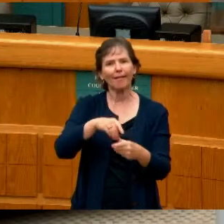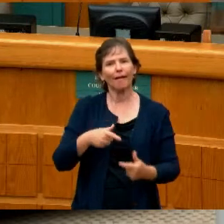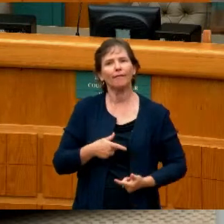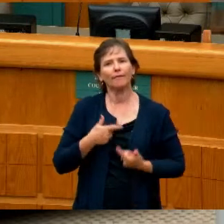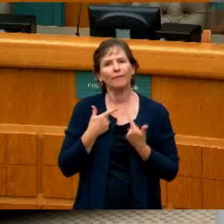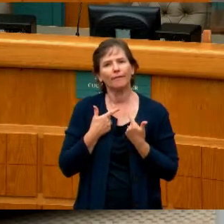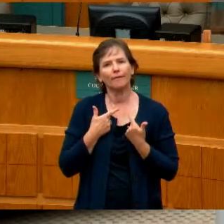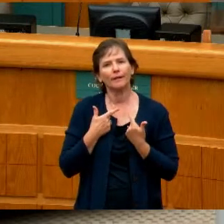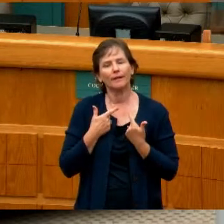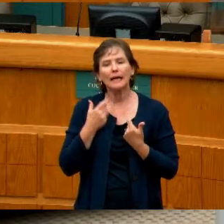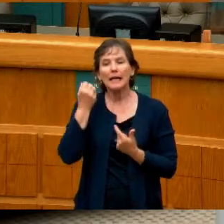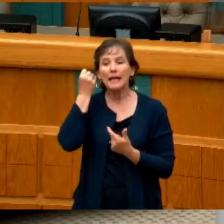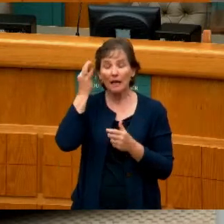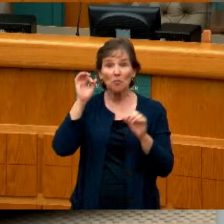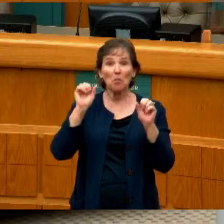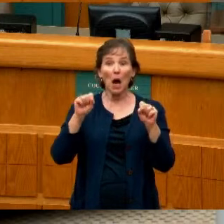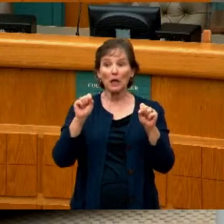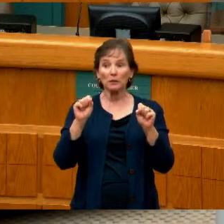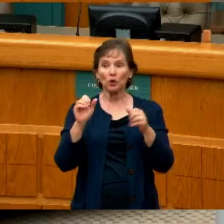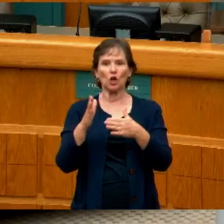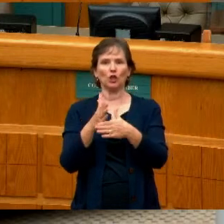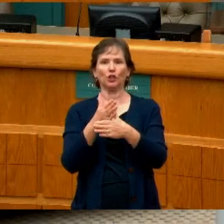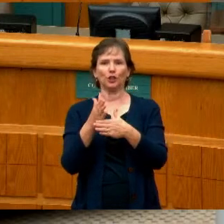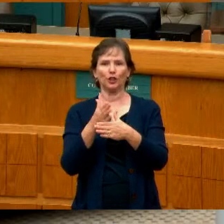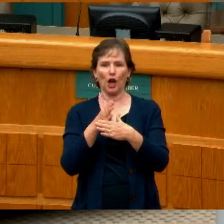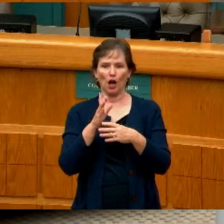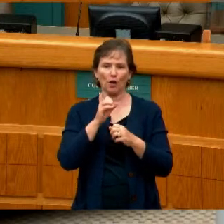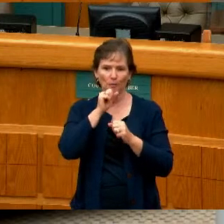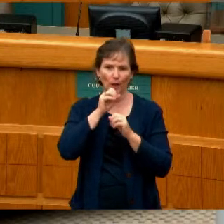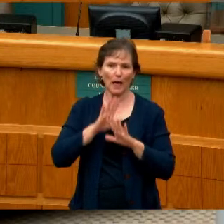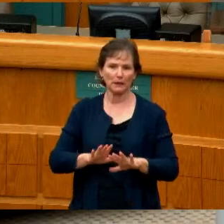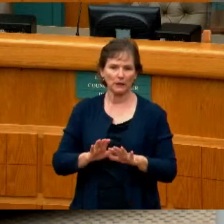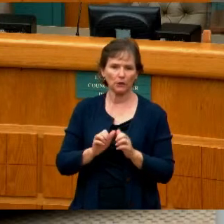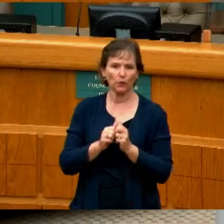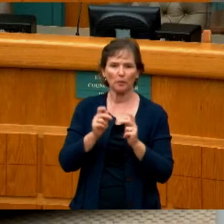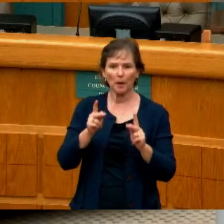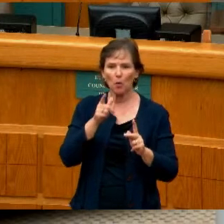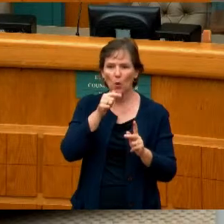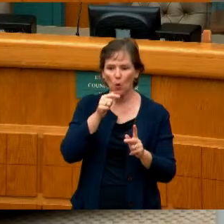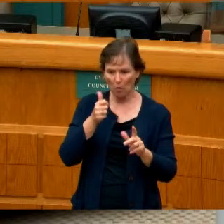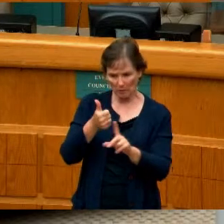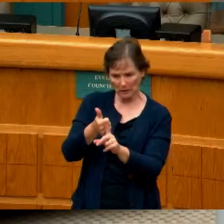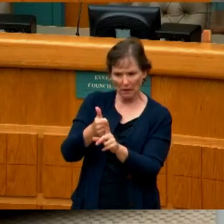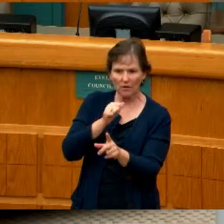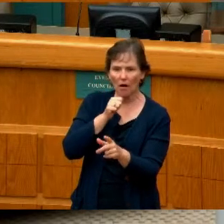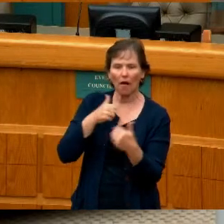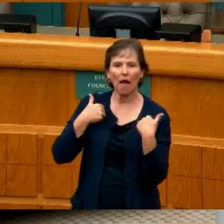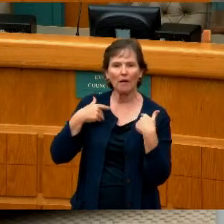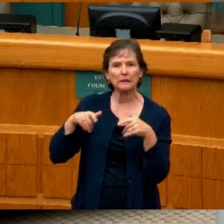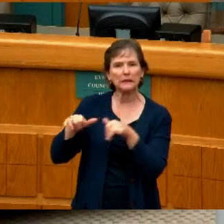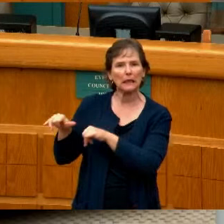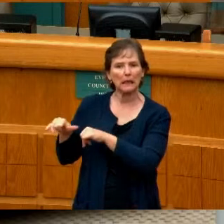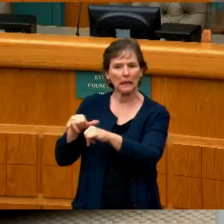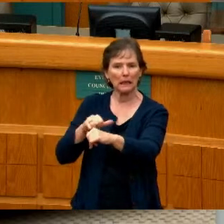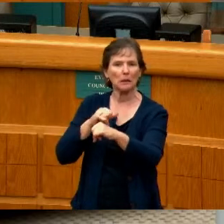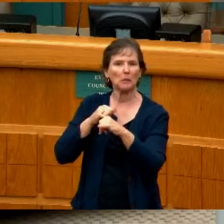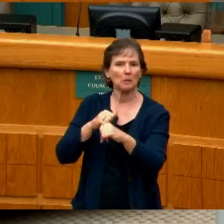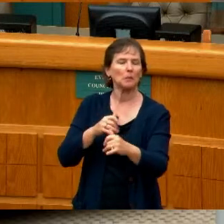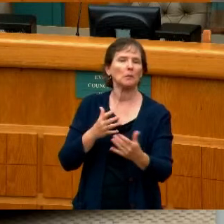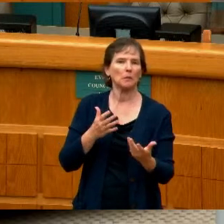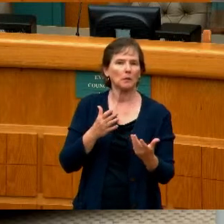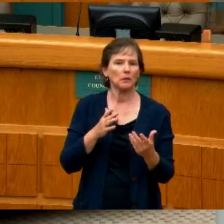wonderful things that are happening in our lives, and if possible, sharing our blessings with those that are less fortunate than